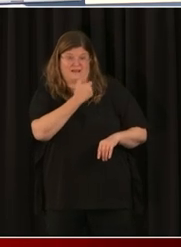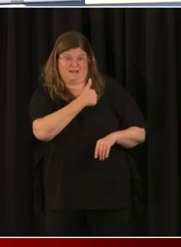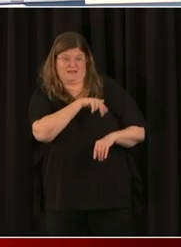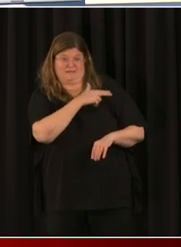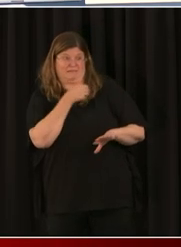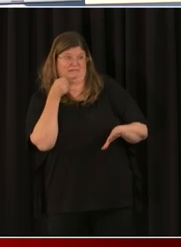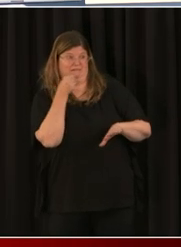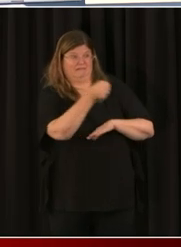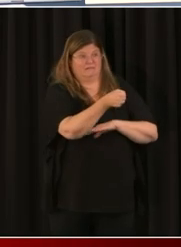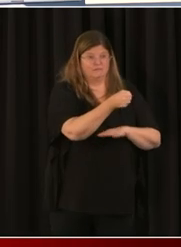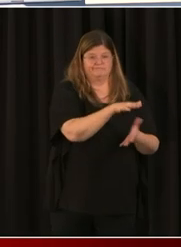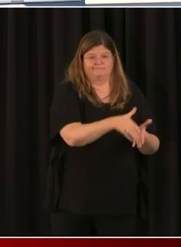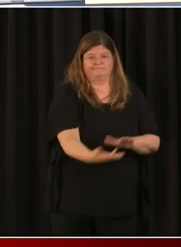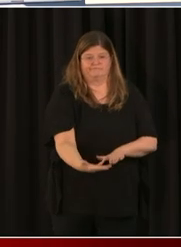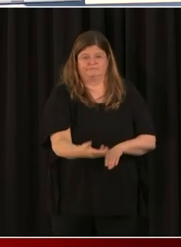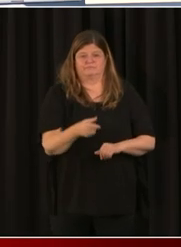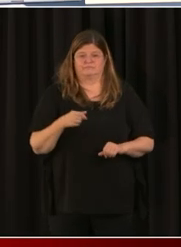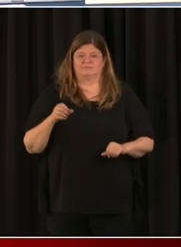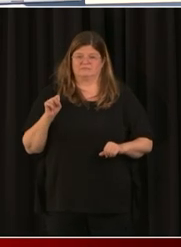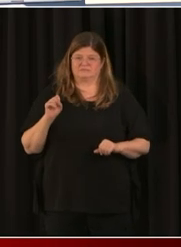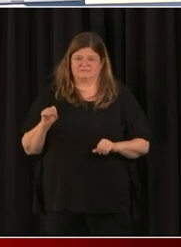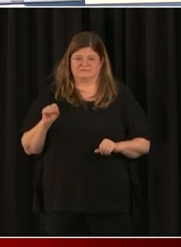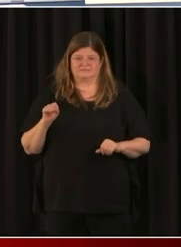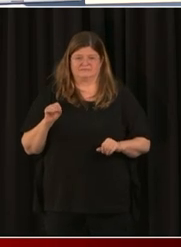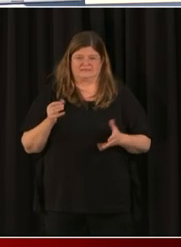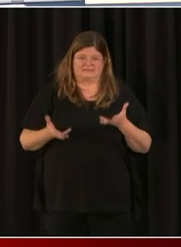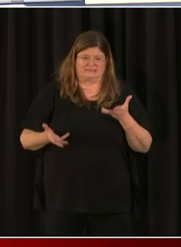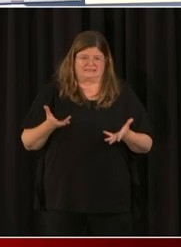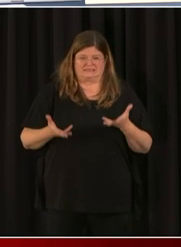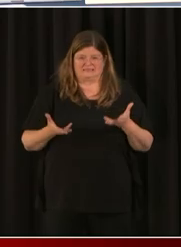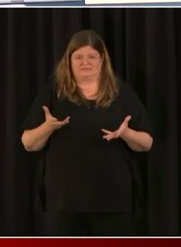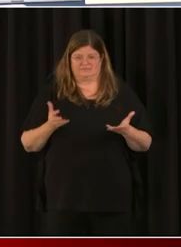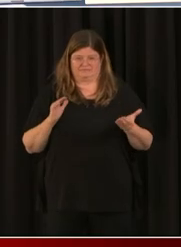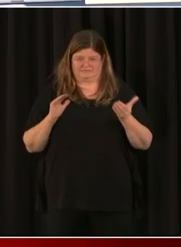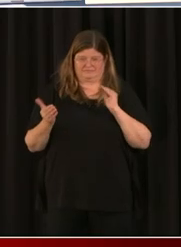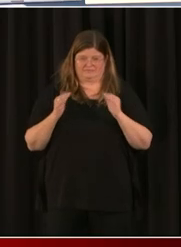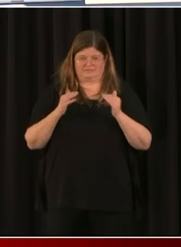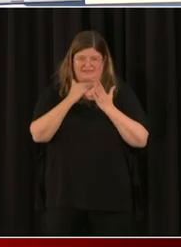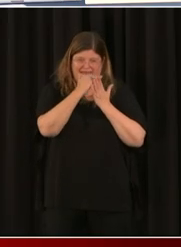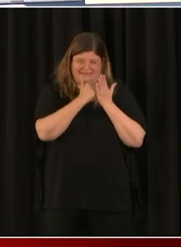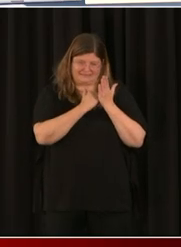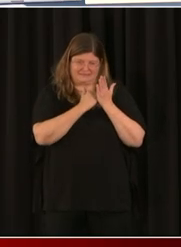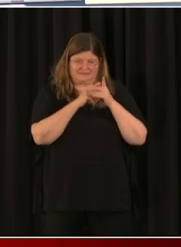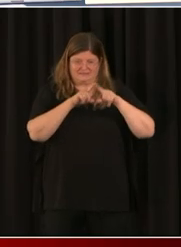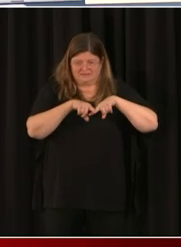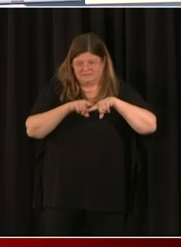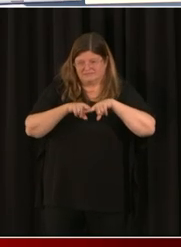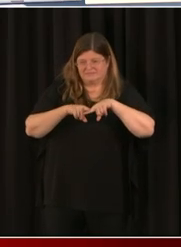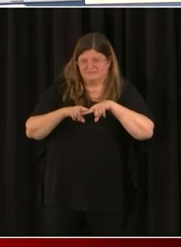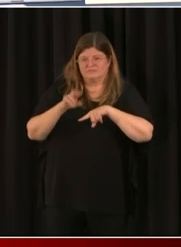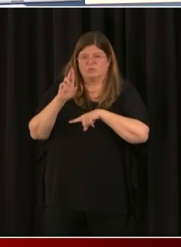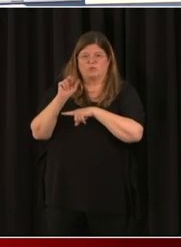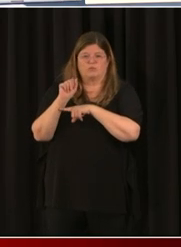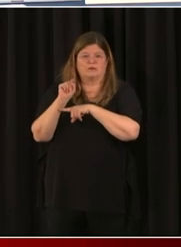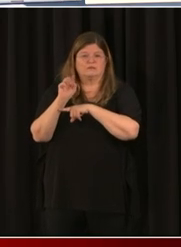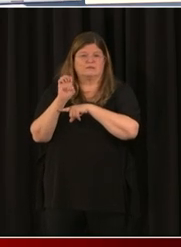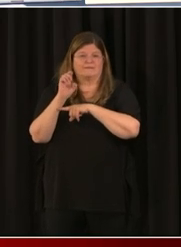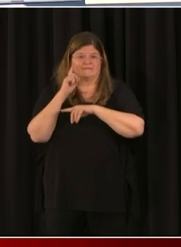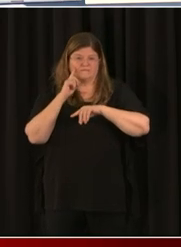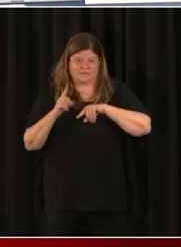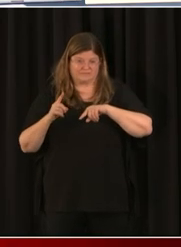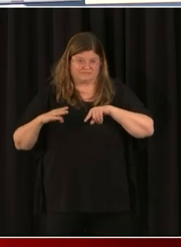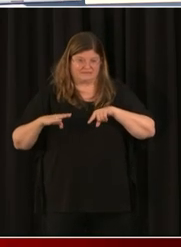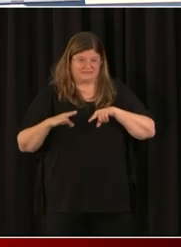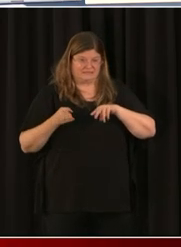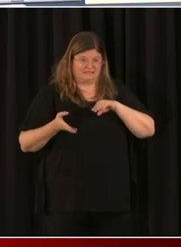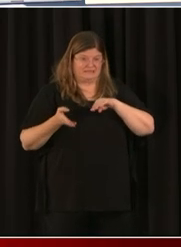death than others. So we may mirror that list, or depending on what the rate of uptake in our vaccine allocation